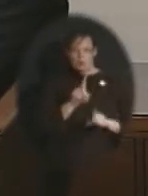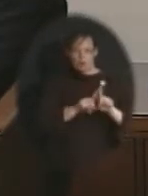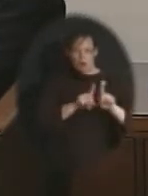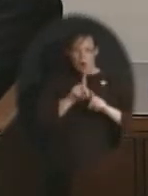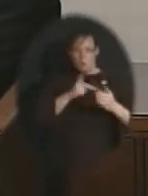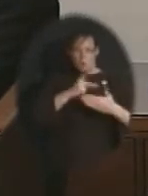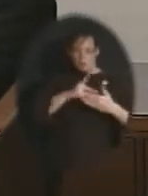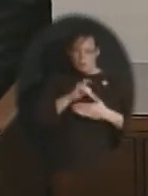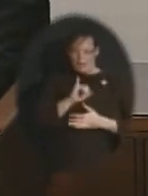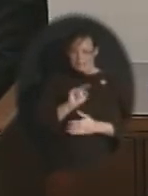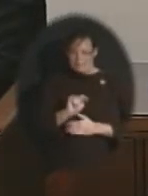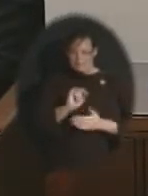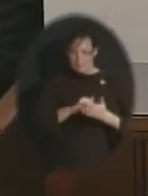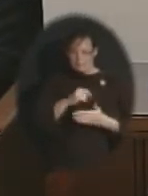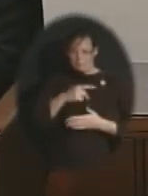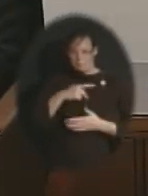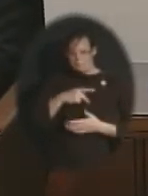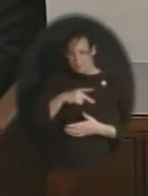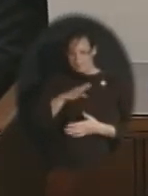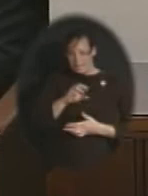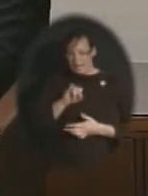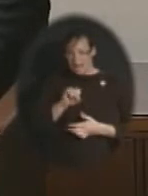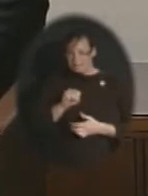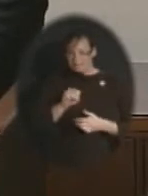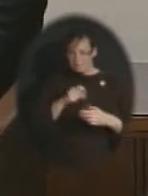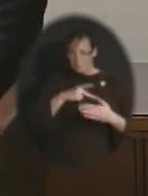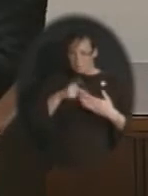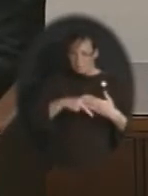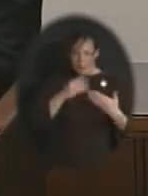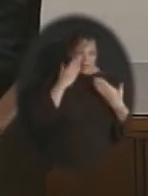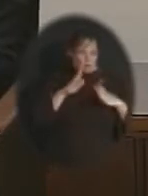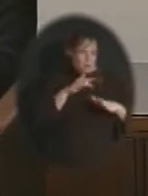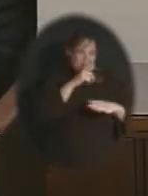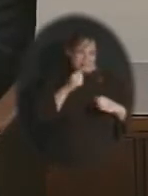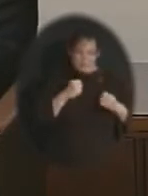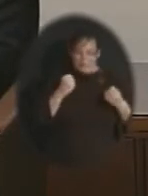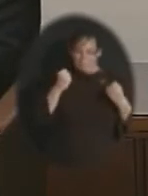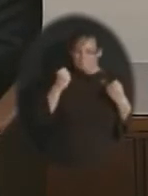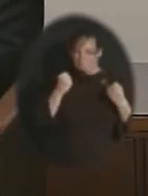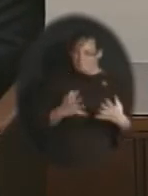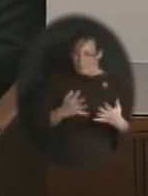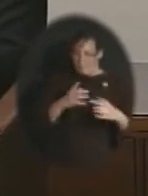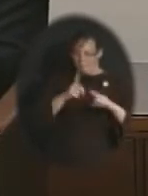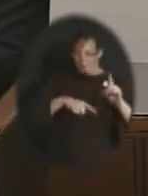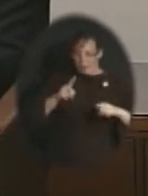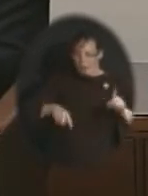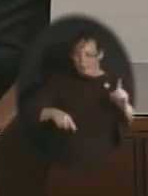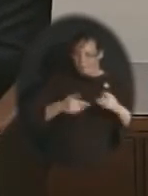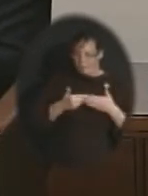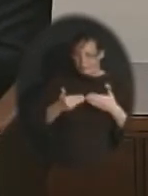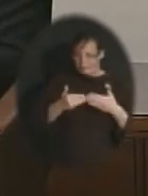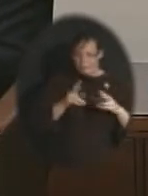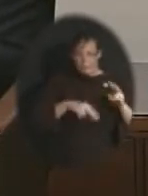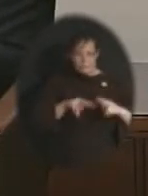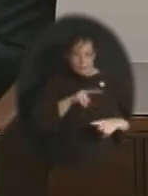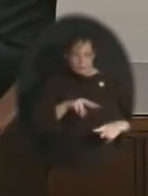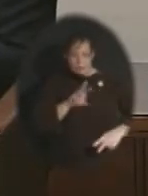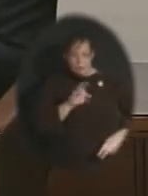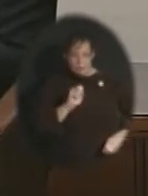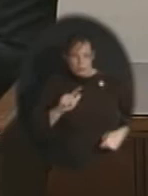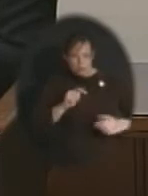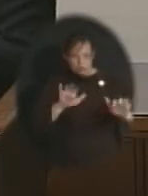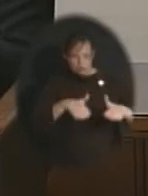Trail, which is their PBS program? I don't know, because they've done a variety of things. It's like monitoring Rachel's challenge